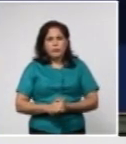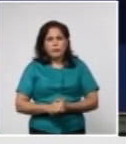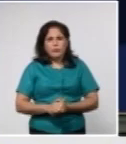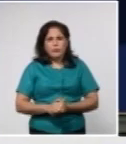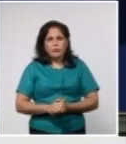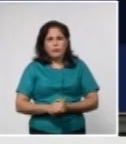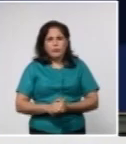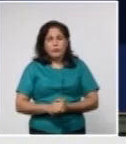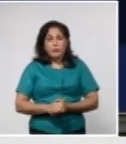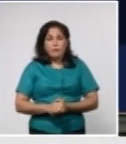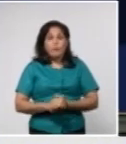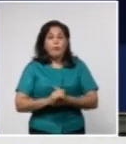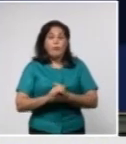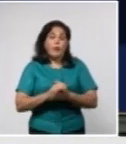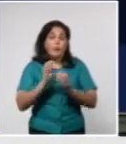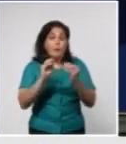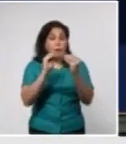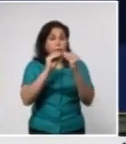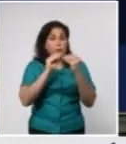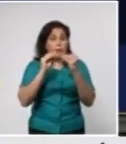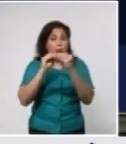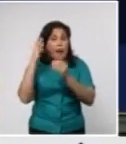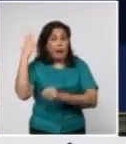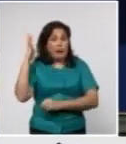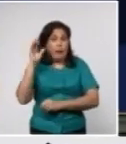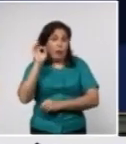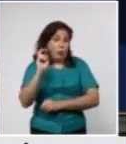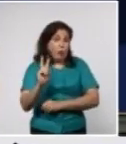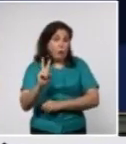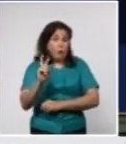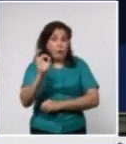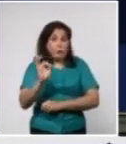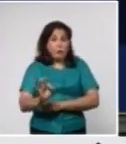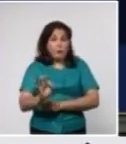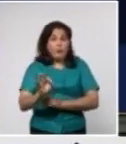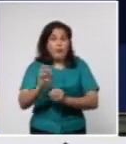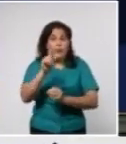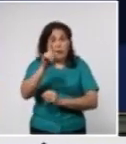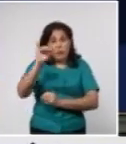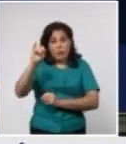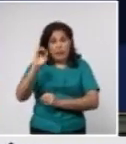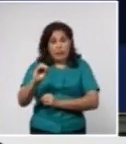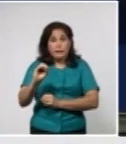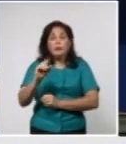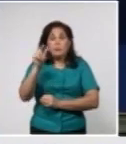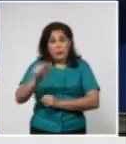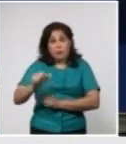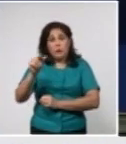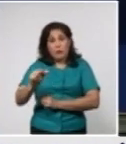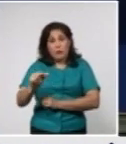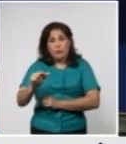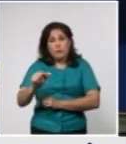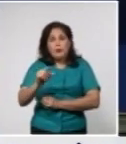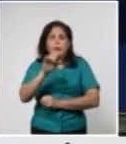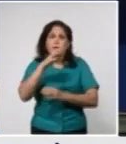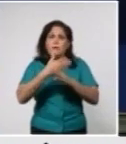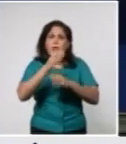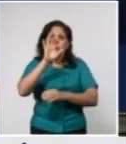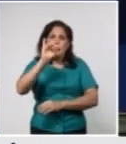4.02% of diagnosed cases. With source of infection abroad, the figure remains